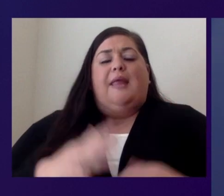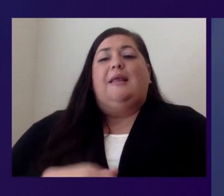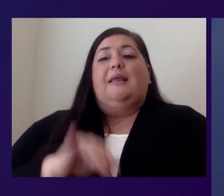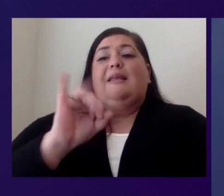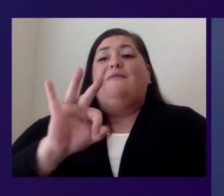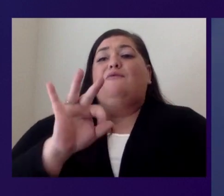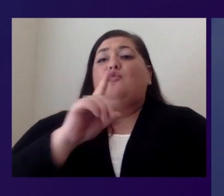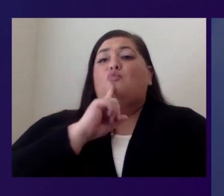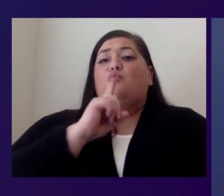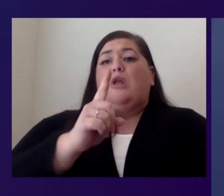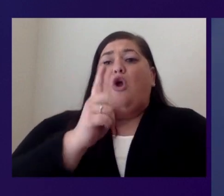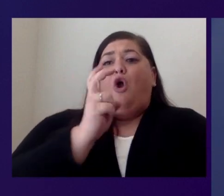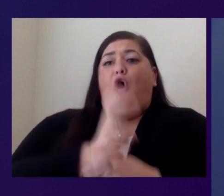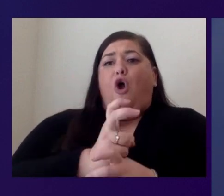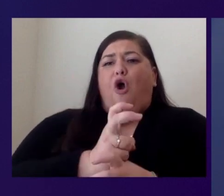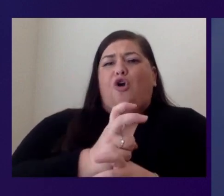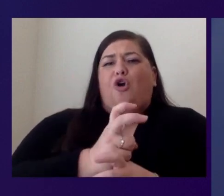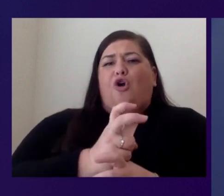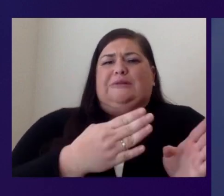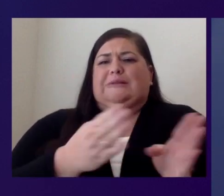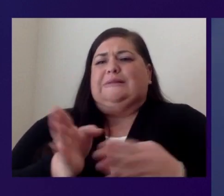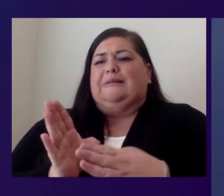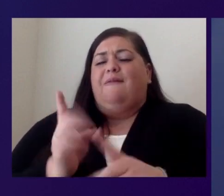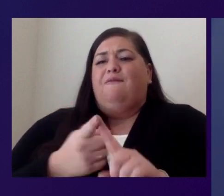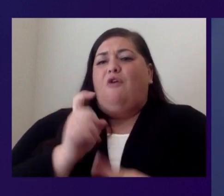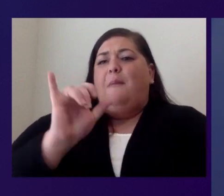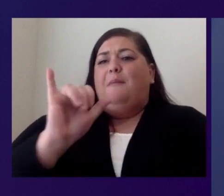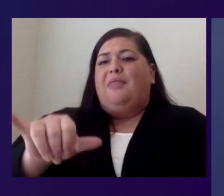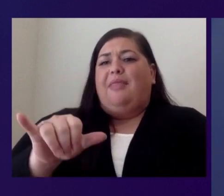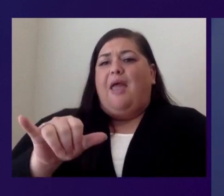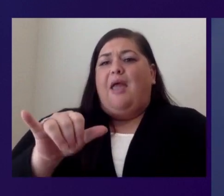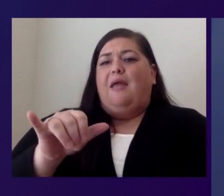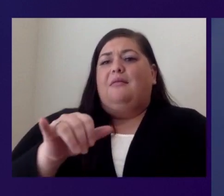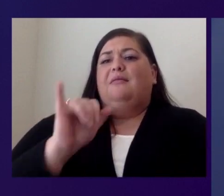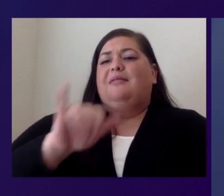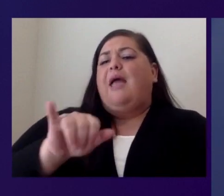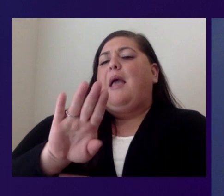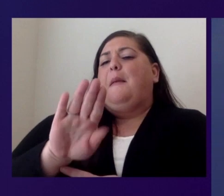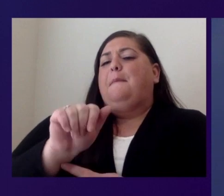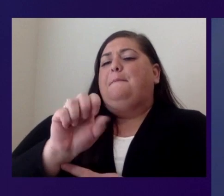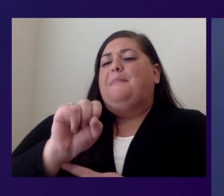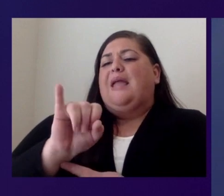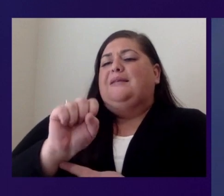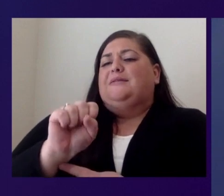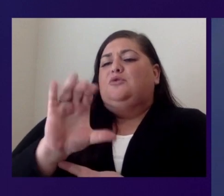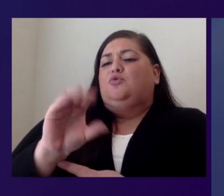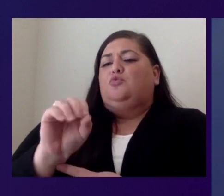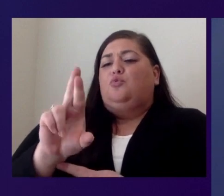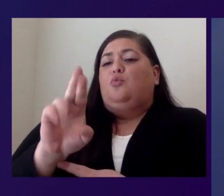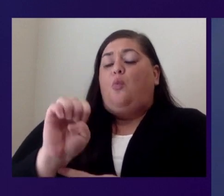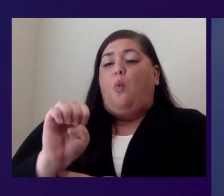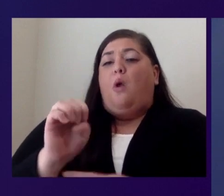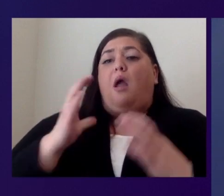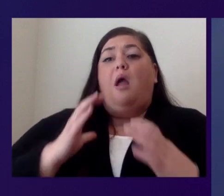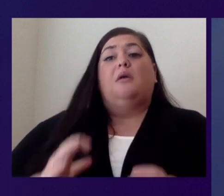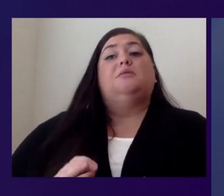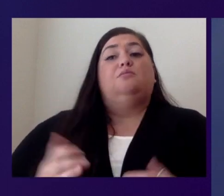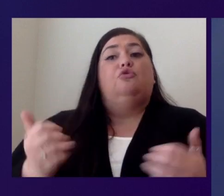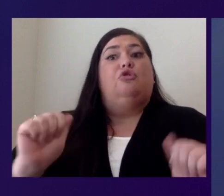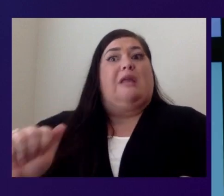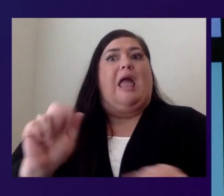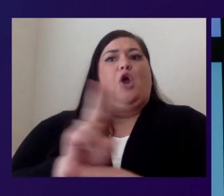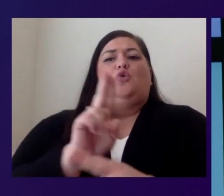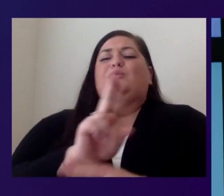from, and we know, and that's exactly what Workspaces Core is all about. It's the opportunity for customers to use, as I mentioned with